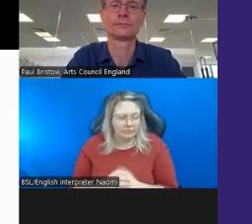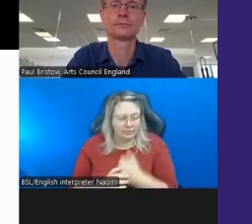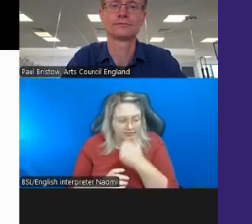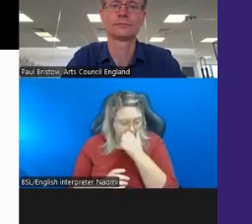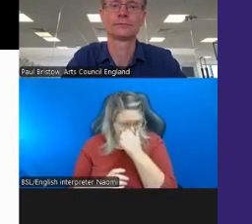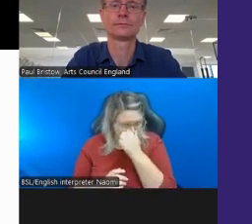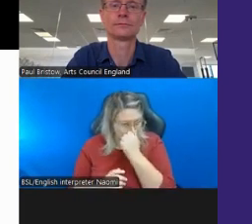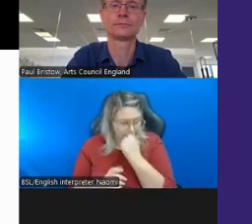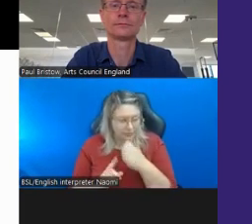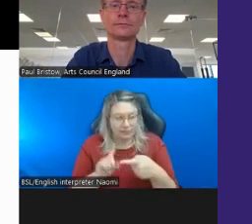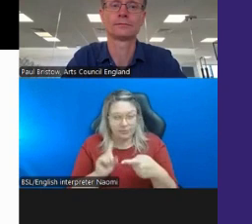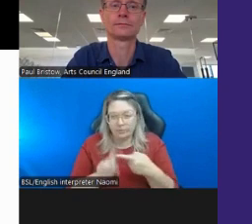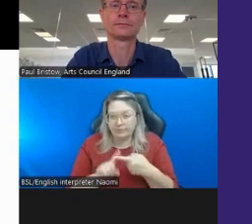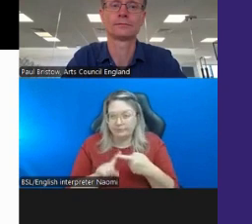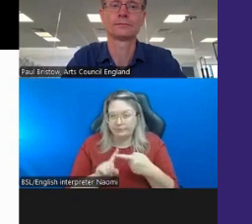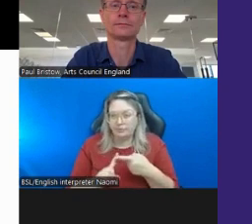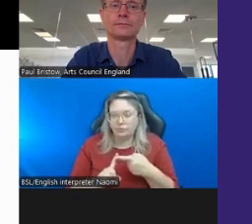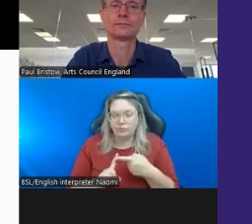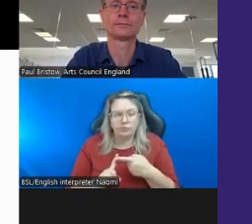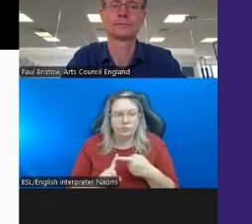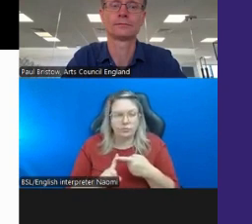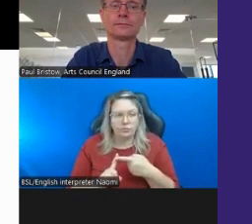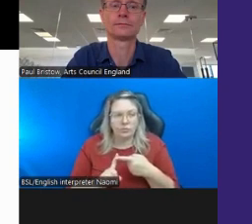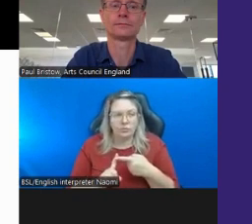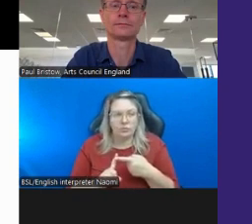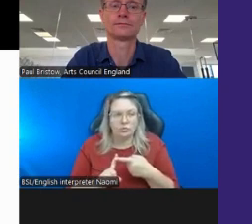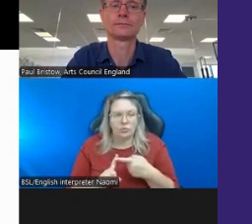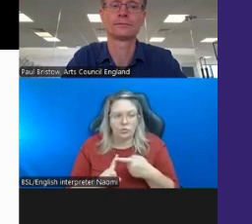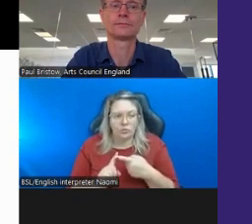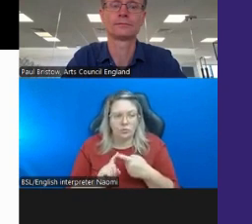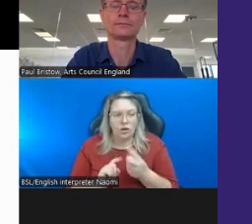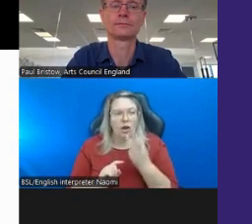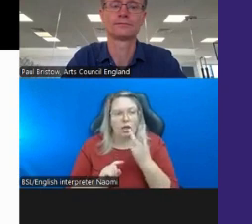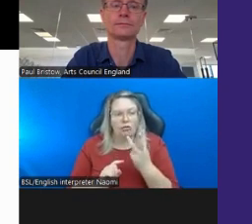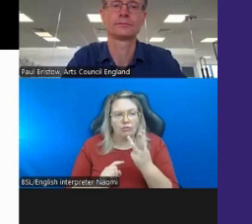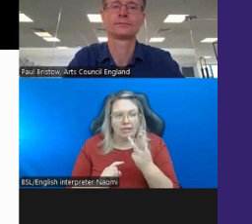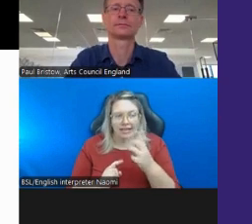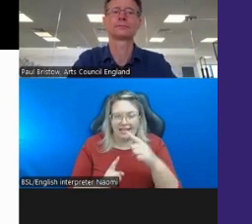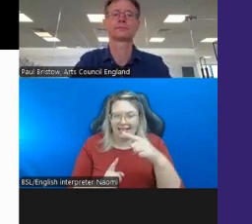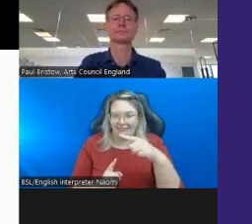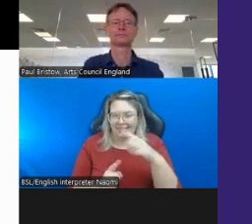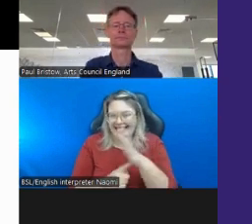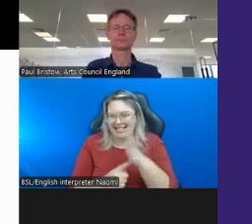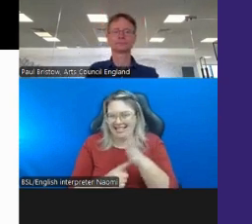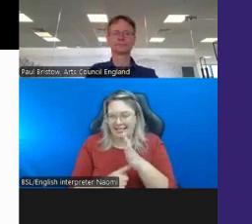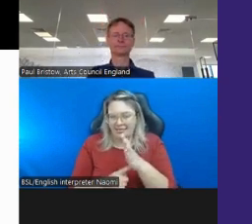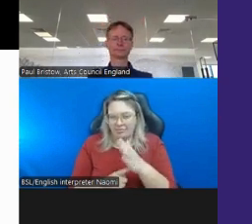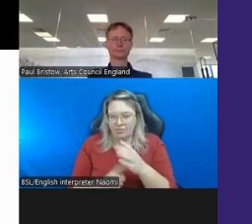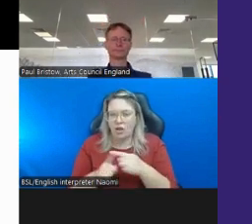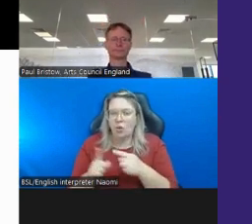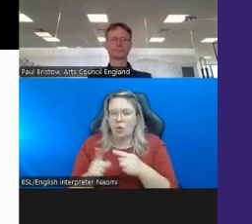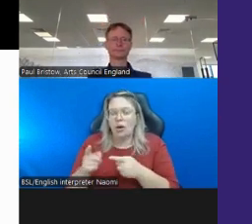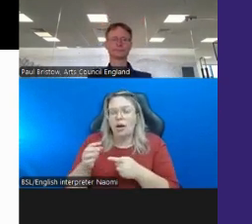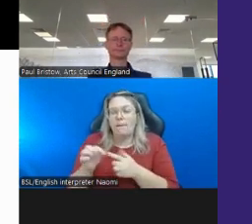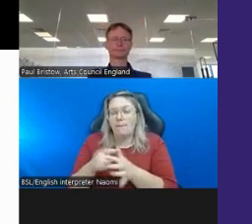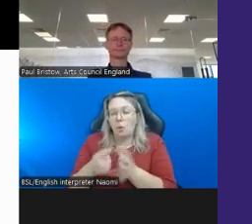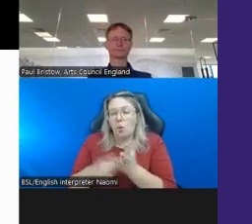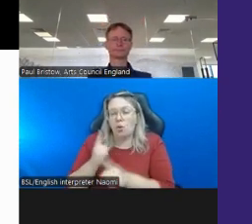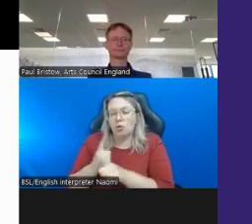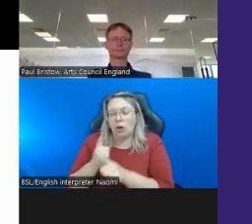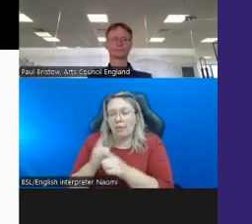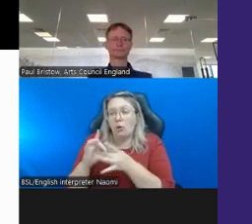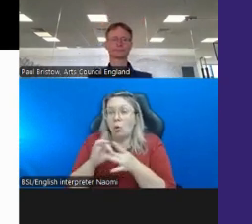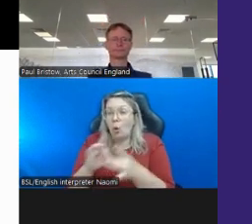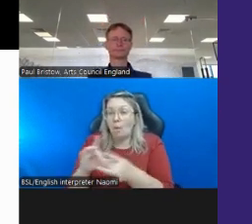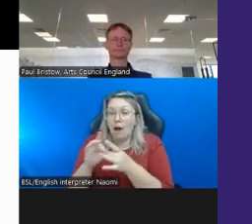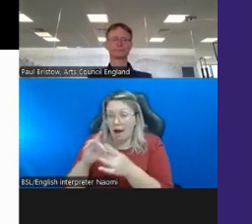So first of all, just to explain the 3 T's of strategic authority. So Paul was talking about combined authorities, and